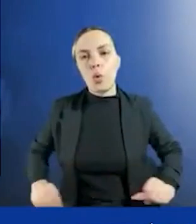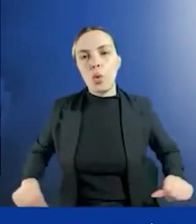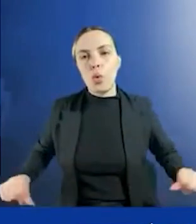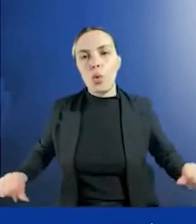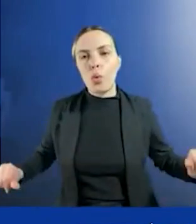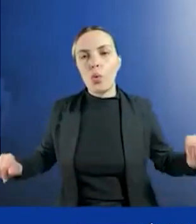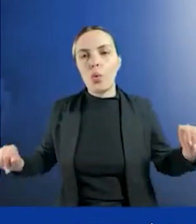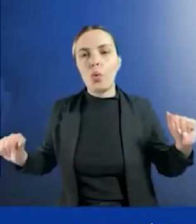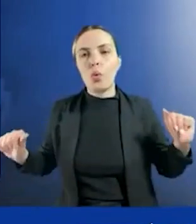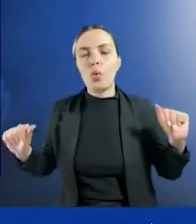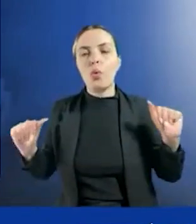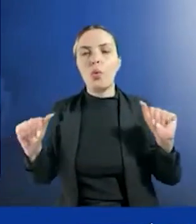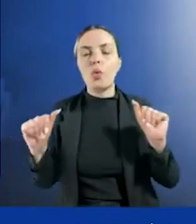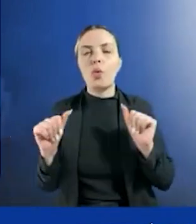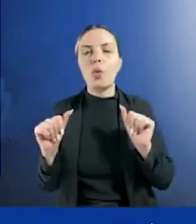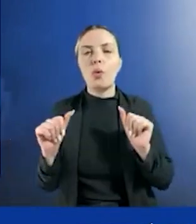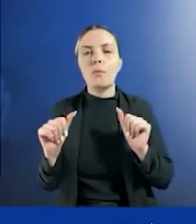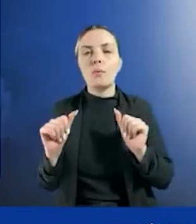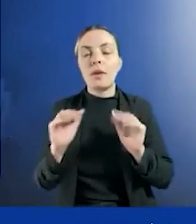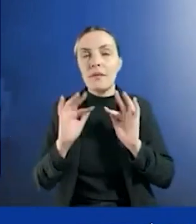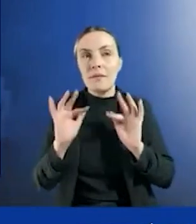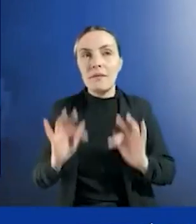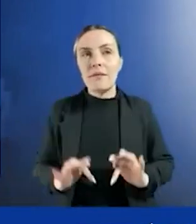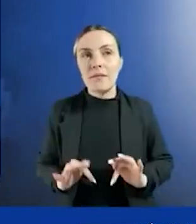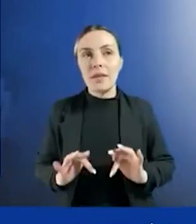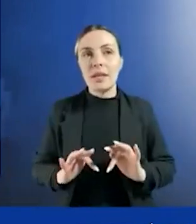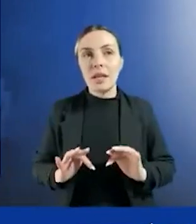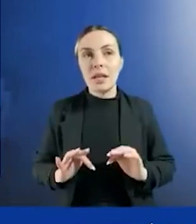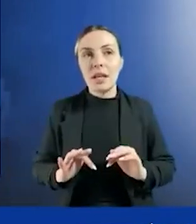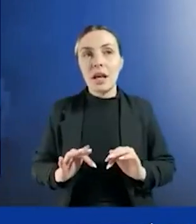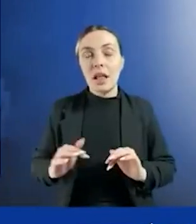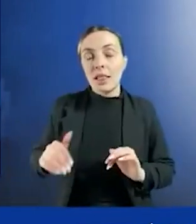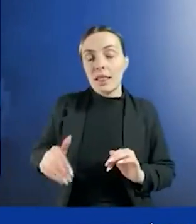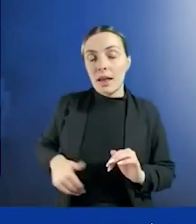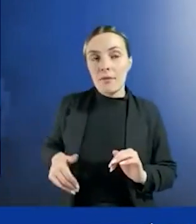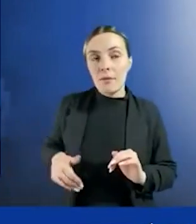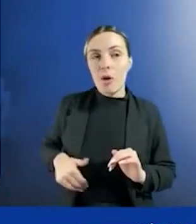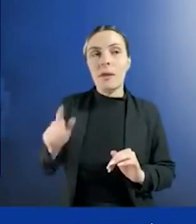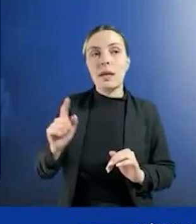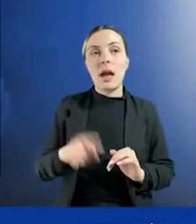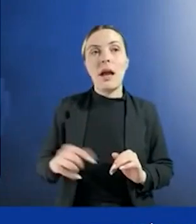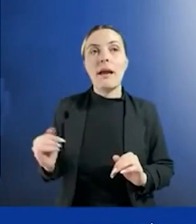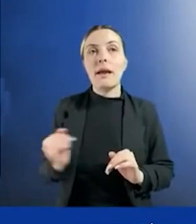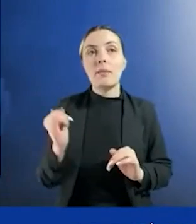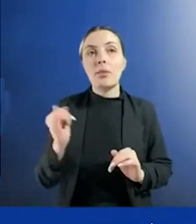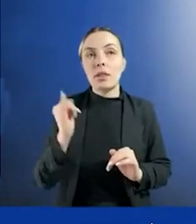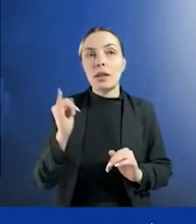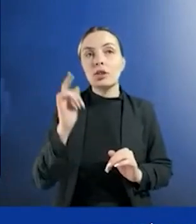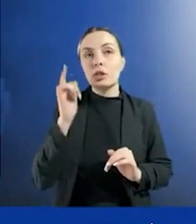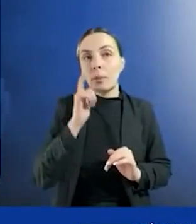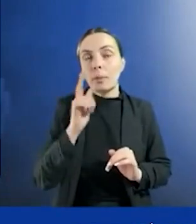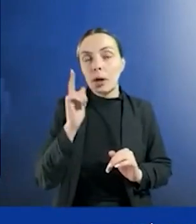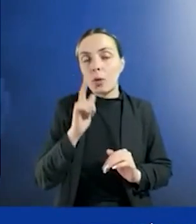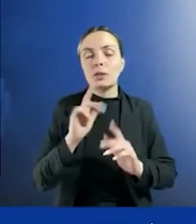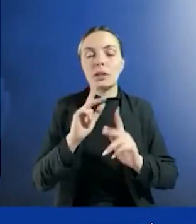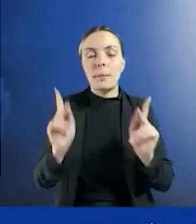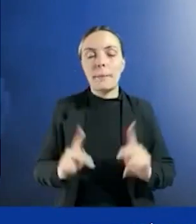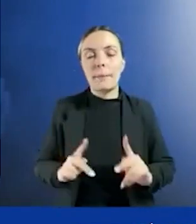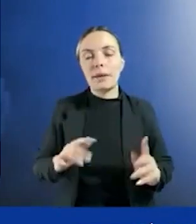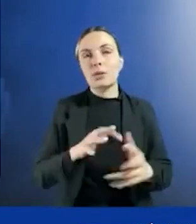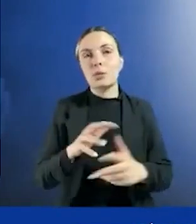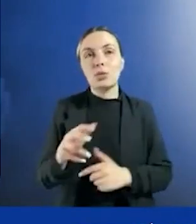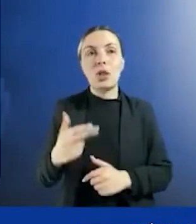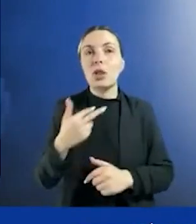factor in promoting the peace and stability in the world. There can be no peace as long as hunger